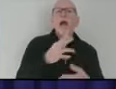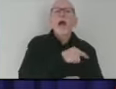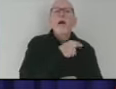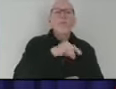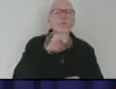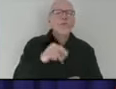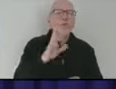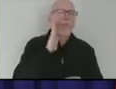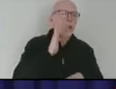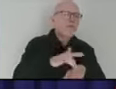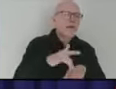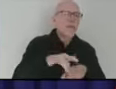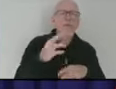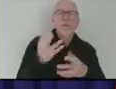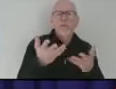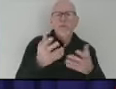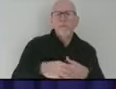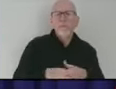or beds or